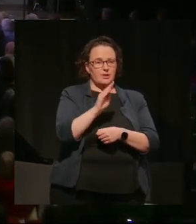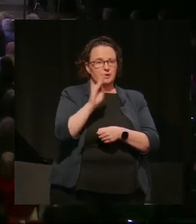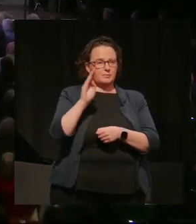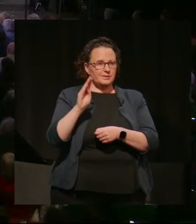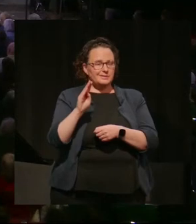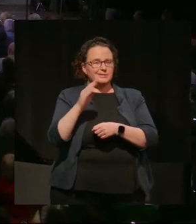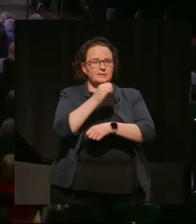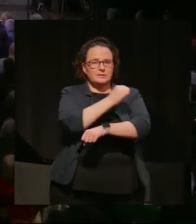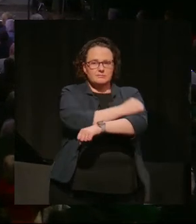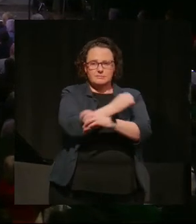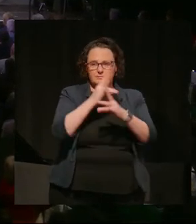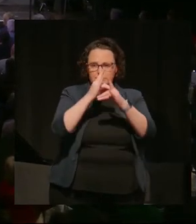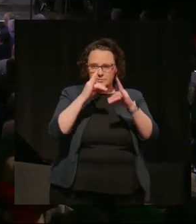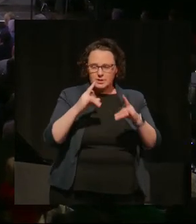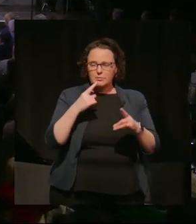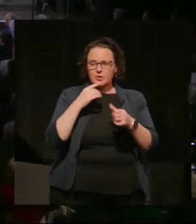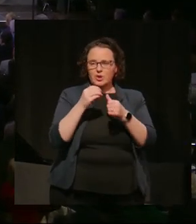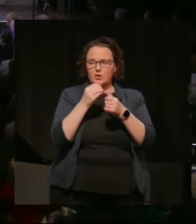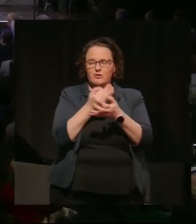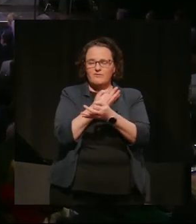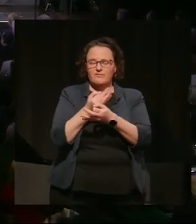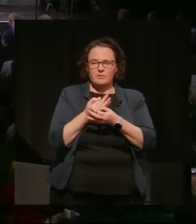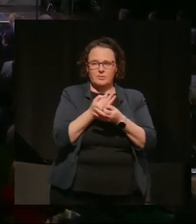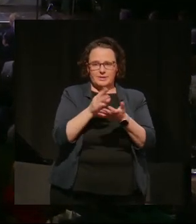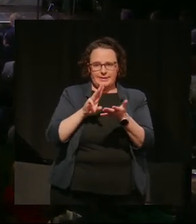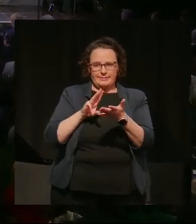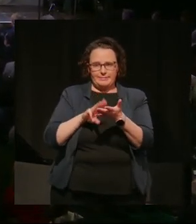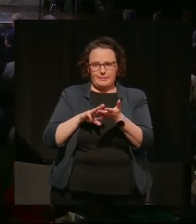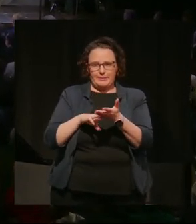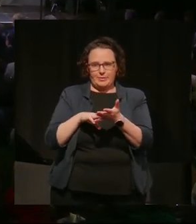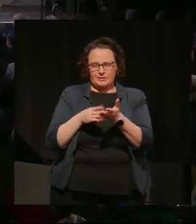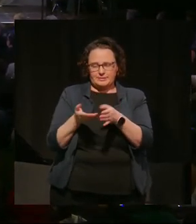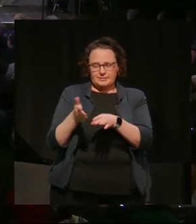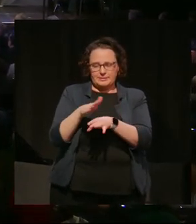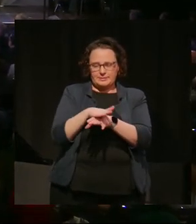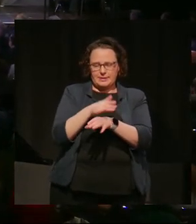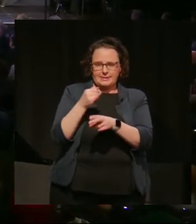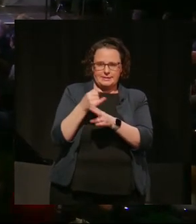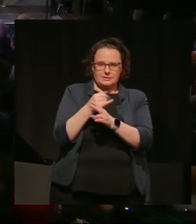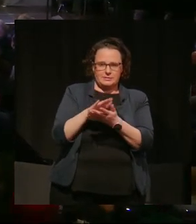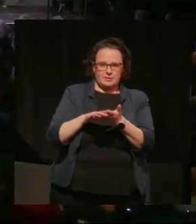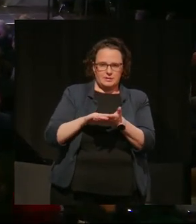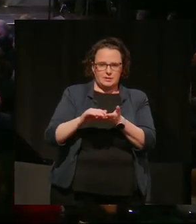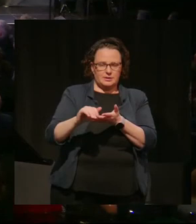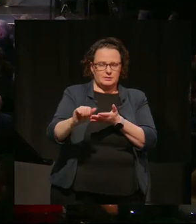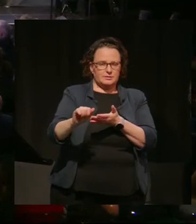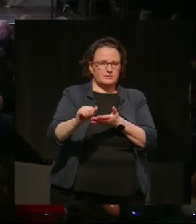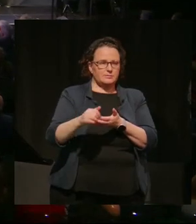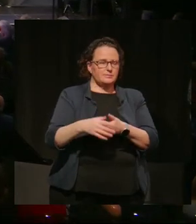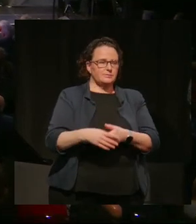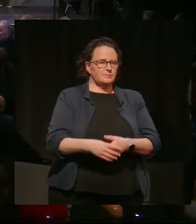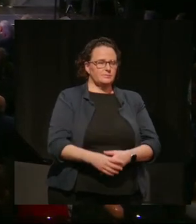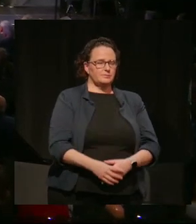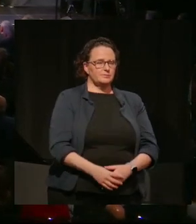camp, but whose other family members perished in the Holocaust.